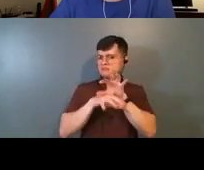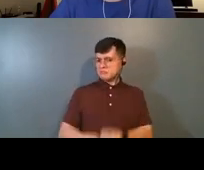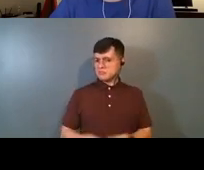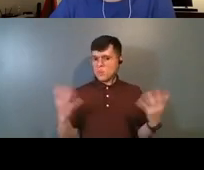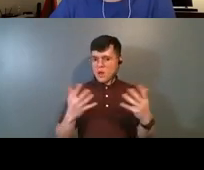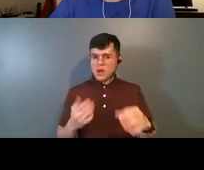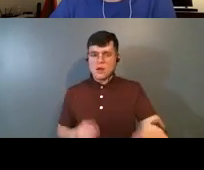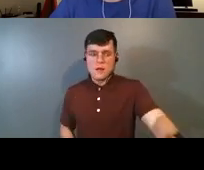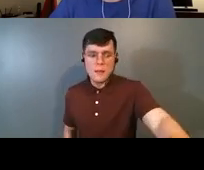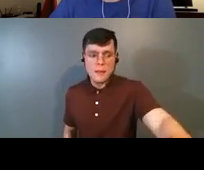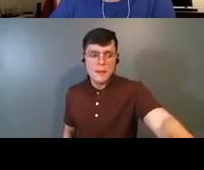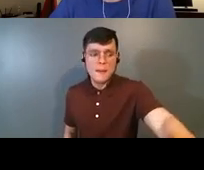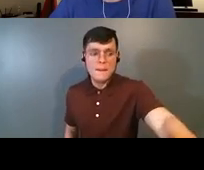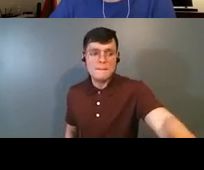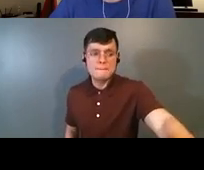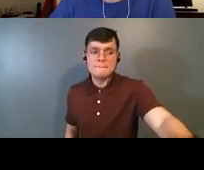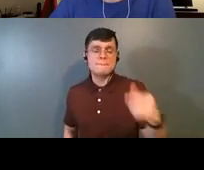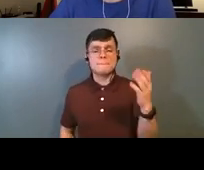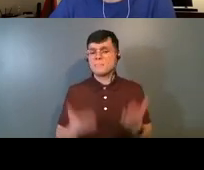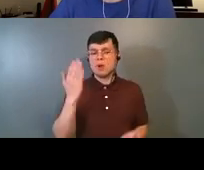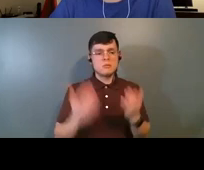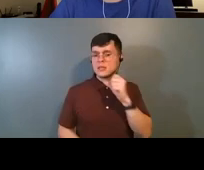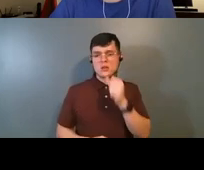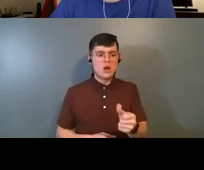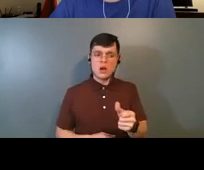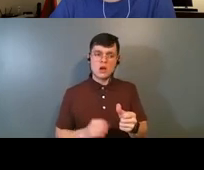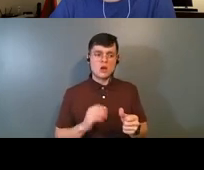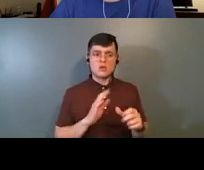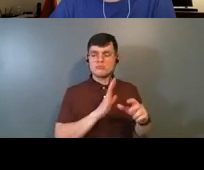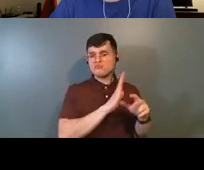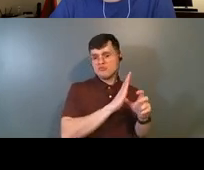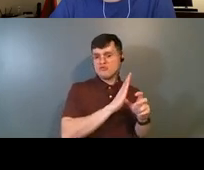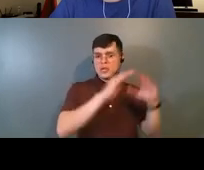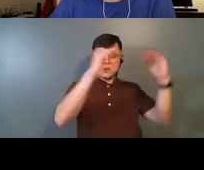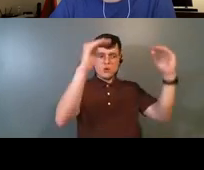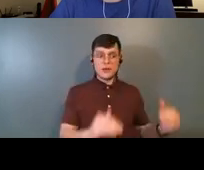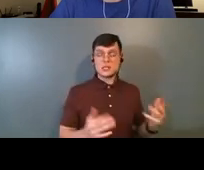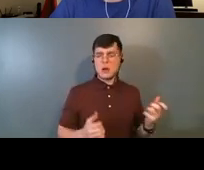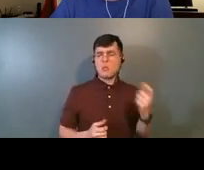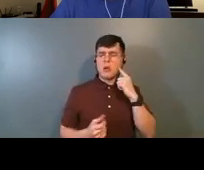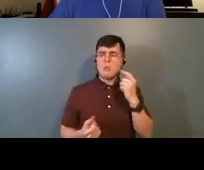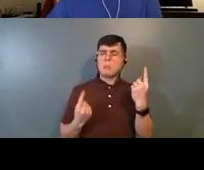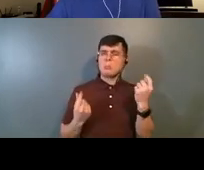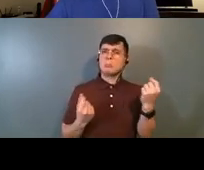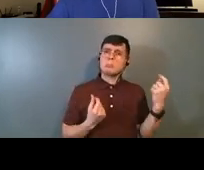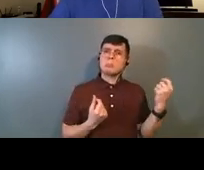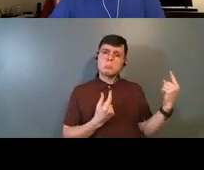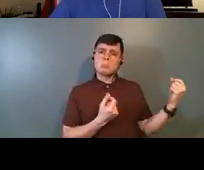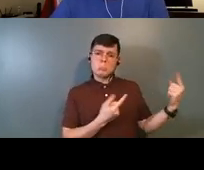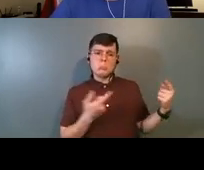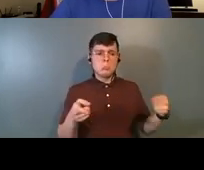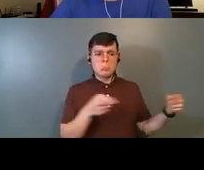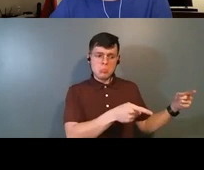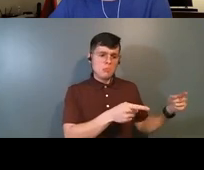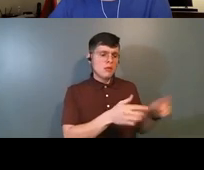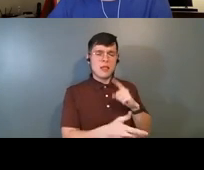probably not have it read the whole page. I would get an idea of what's on the page and then... then I would just